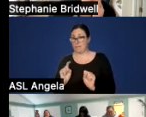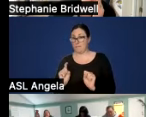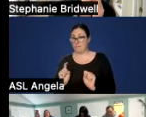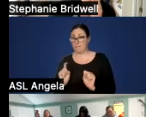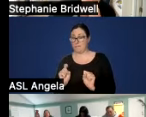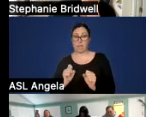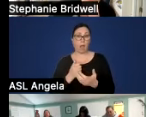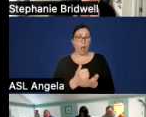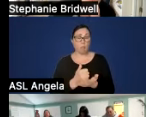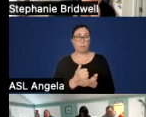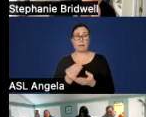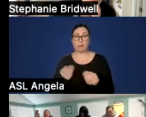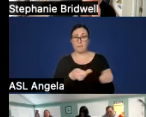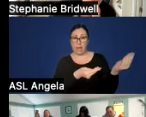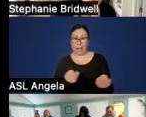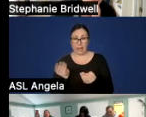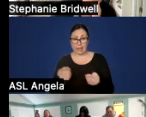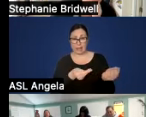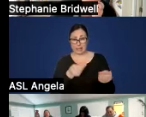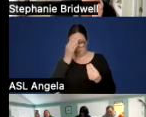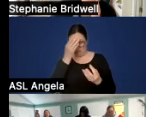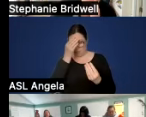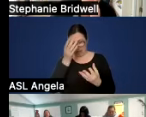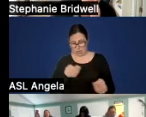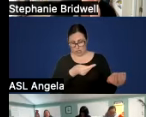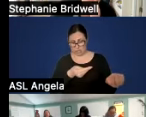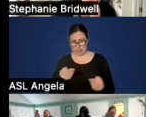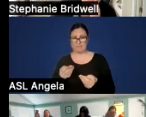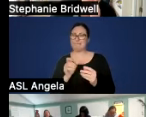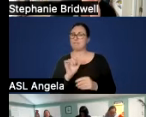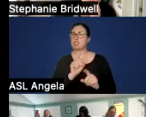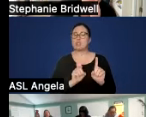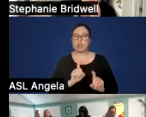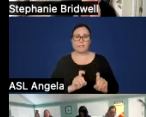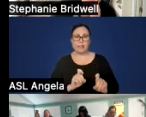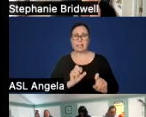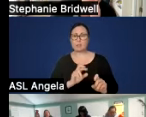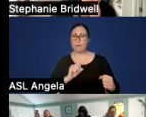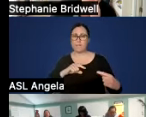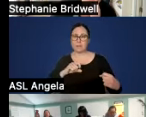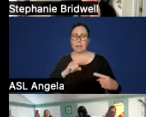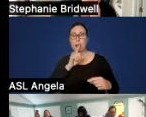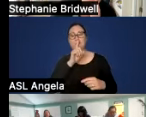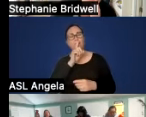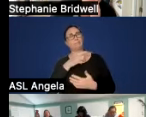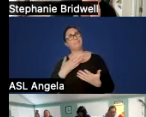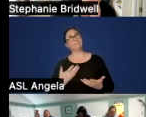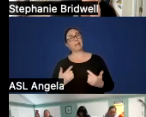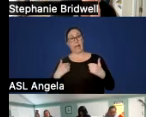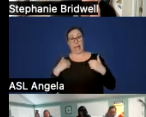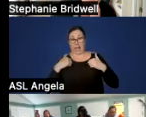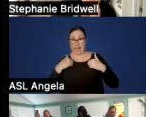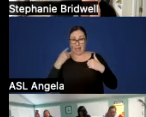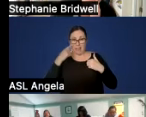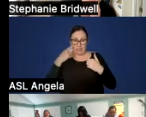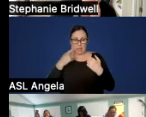that back and forth information, like from maybe surveys or feedback. Really, I think of advocacy as helping bring forth the